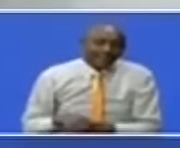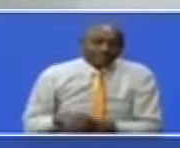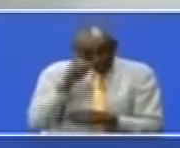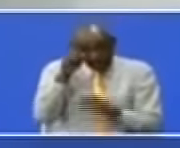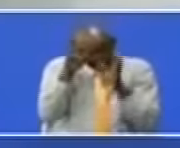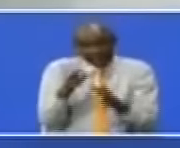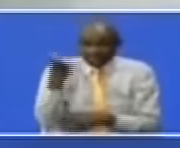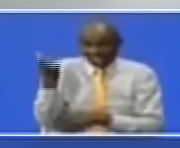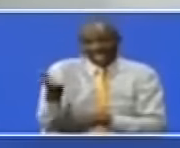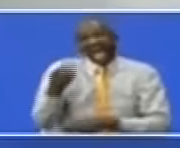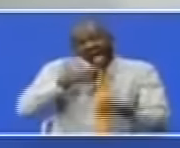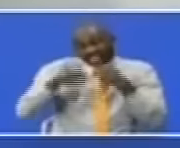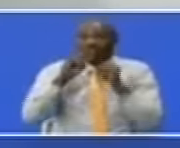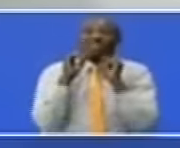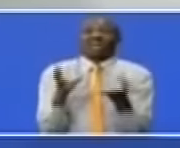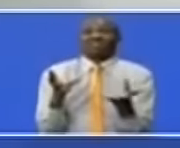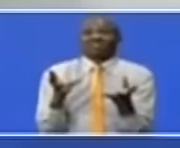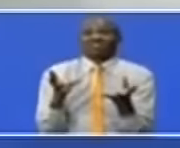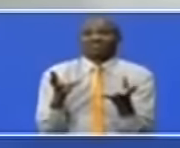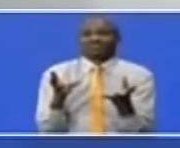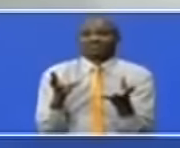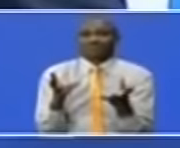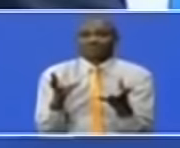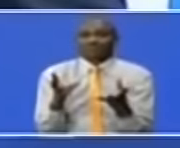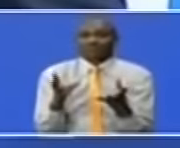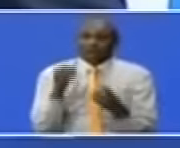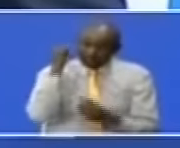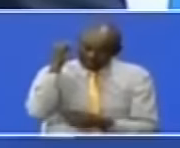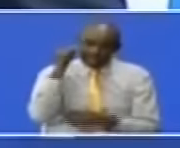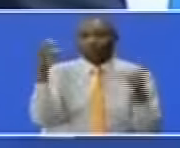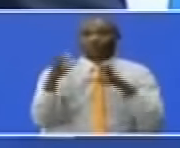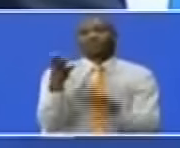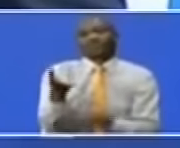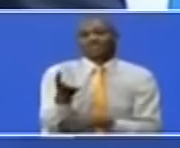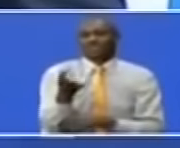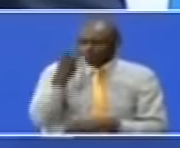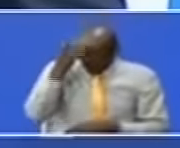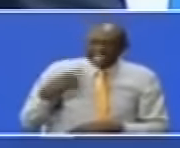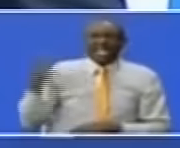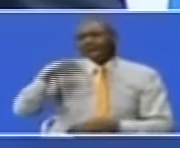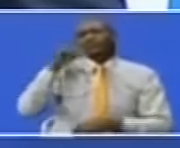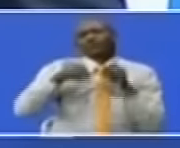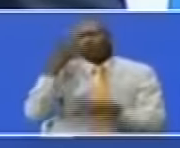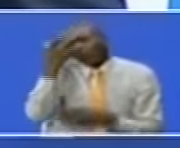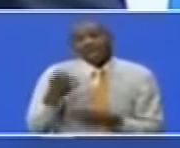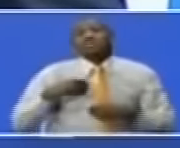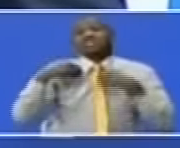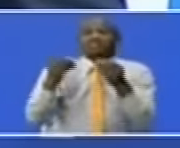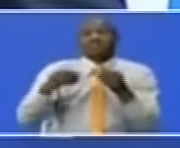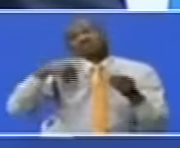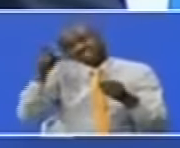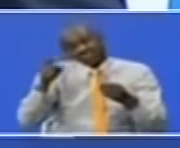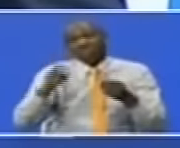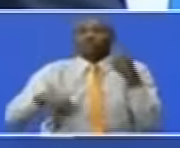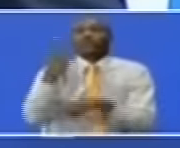actions being taken, or at least alleged, against the political class. So why should we just give these people a ticket for a